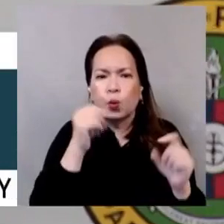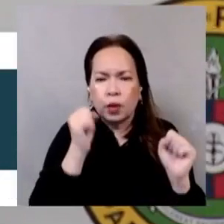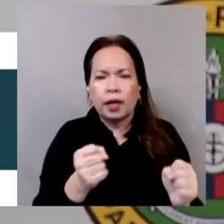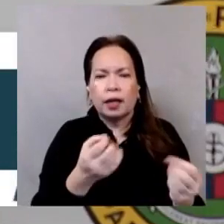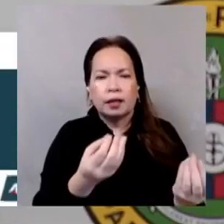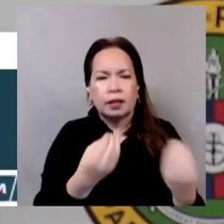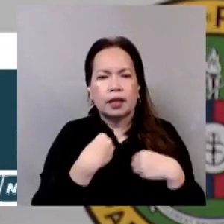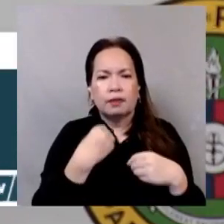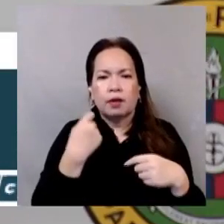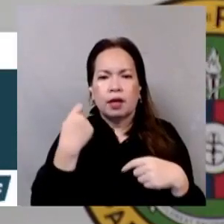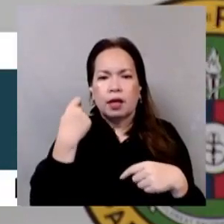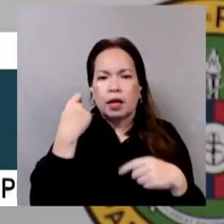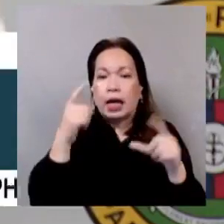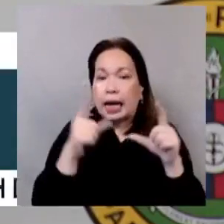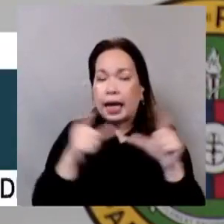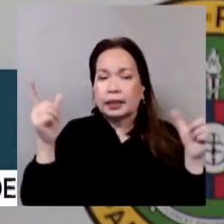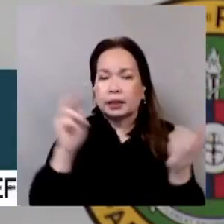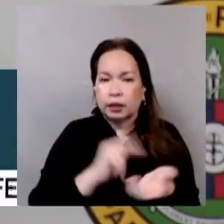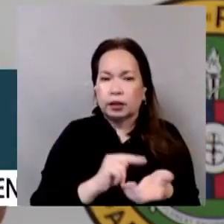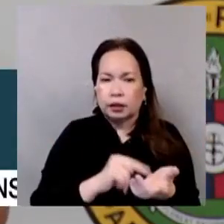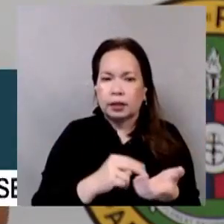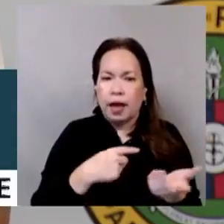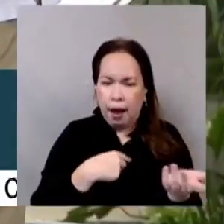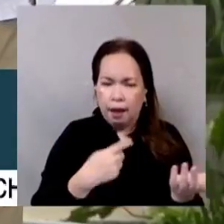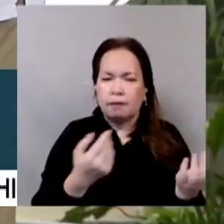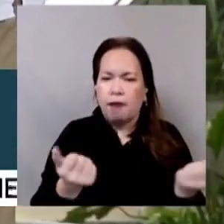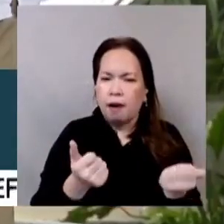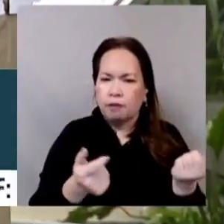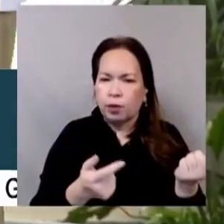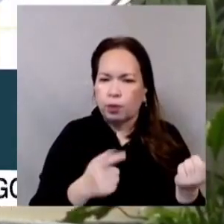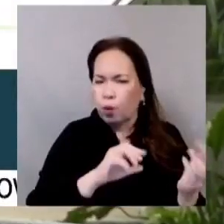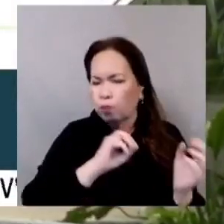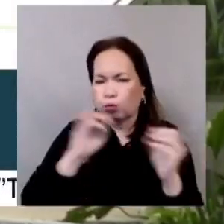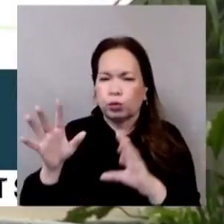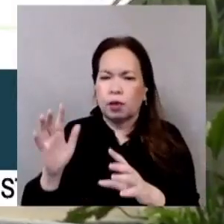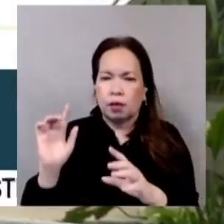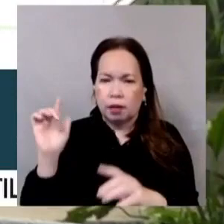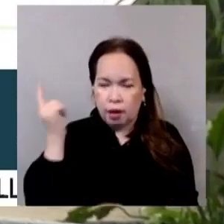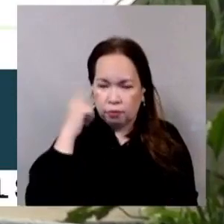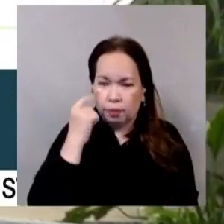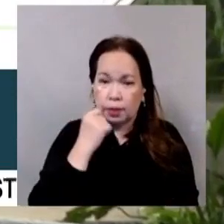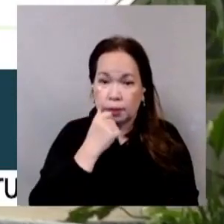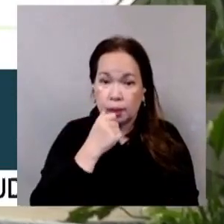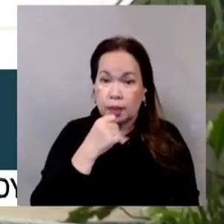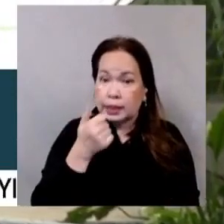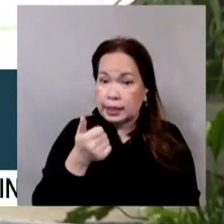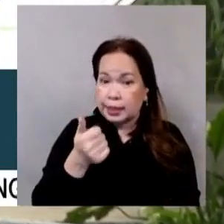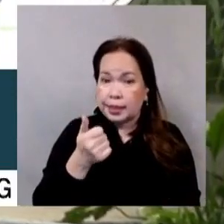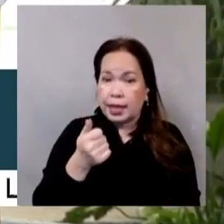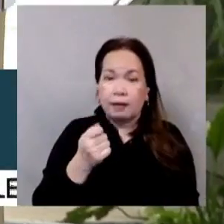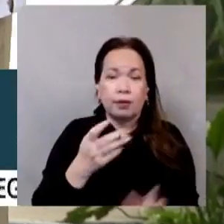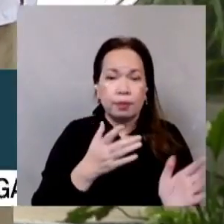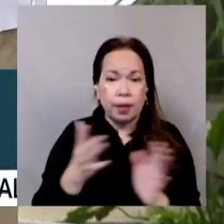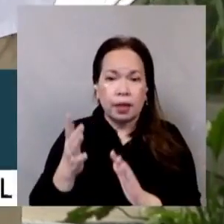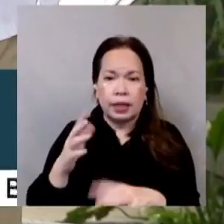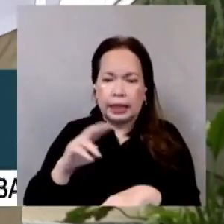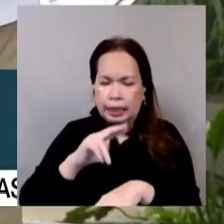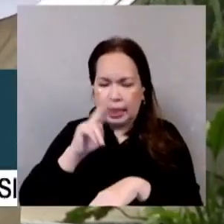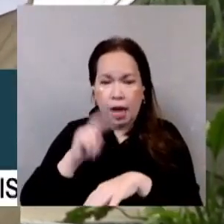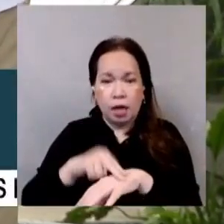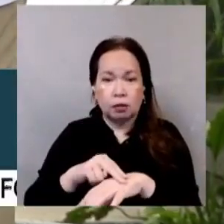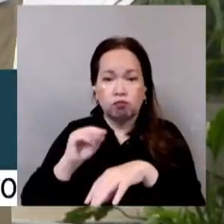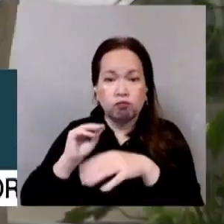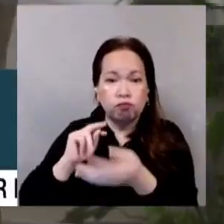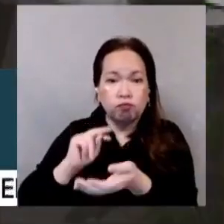Talagang meron kagad akong nurses to put in government. Herbosa also plans to form a National Nursing Advisory Council